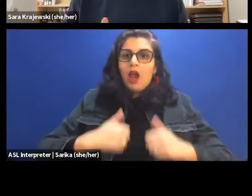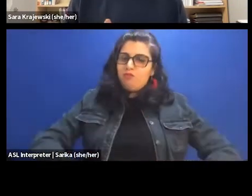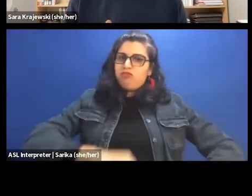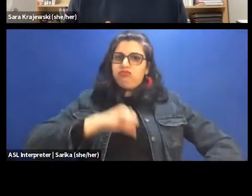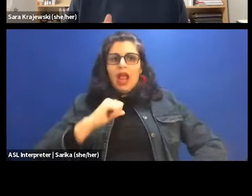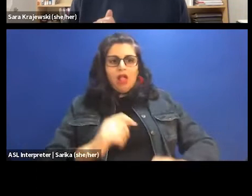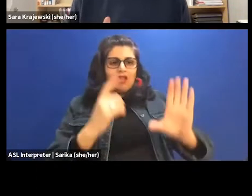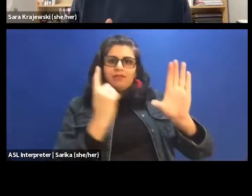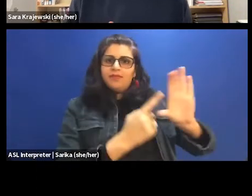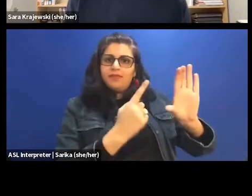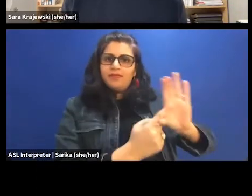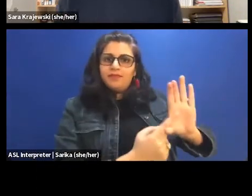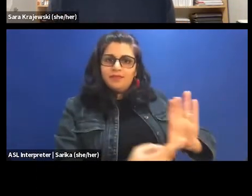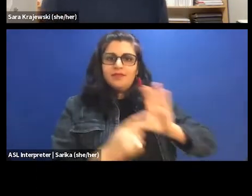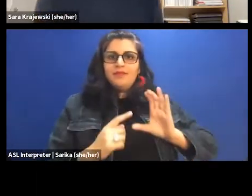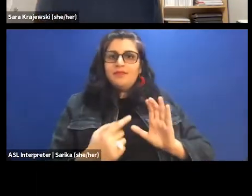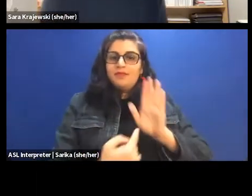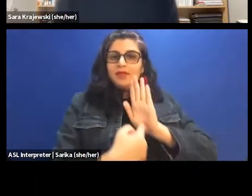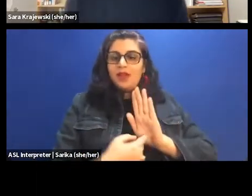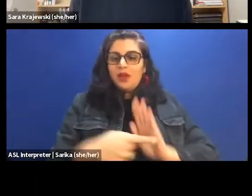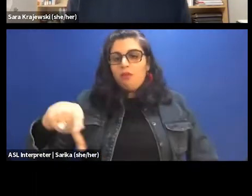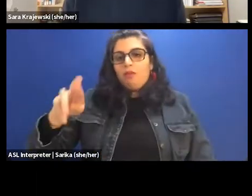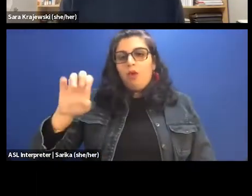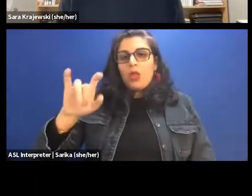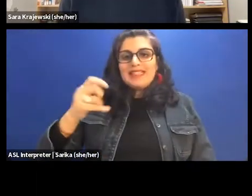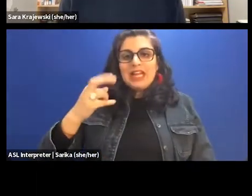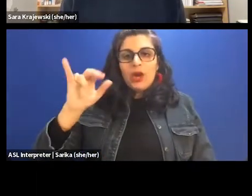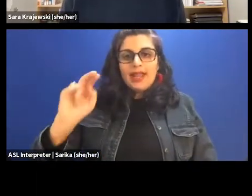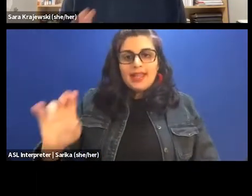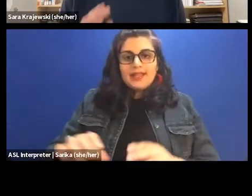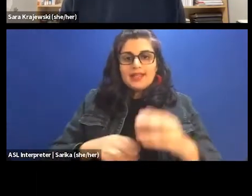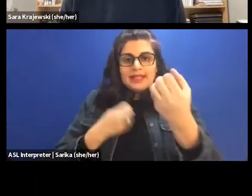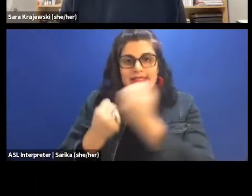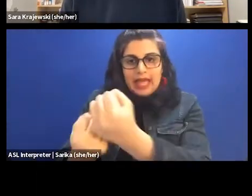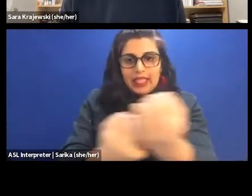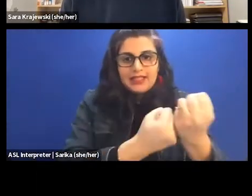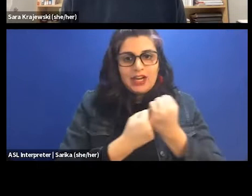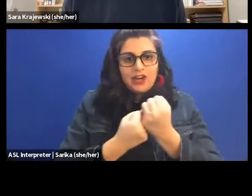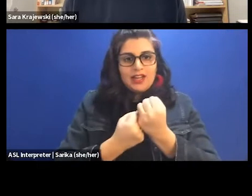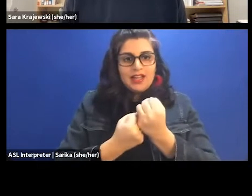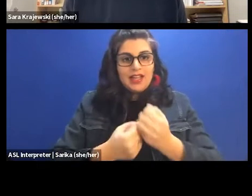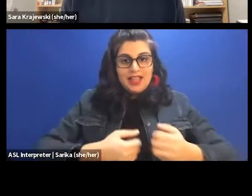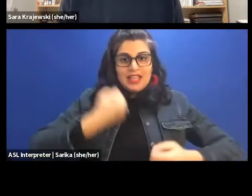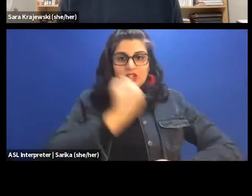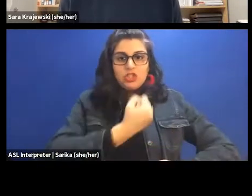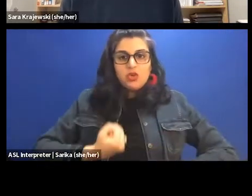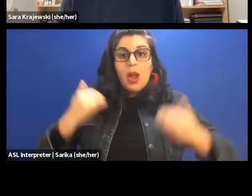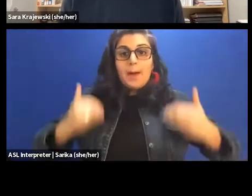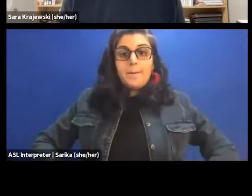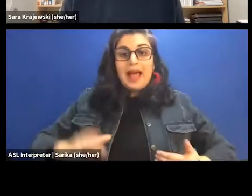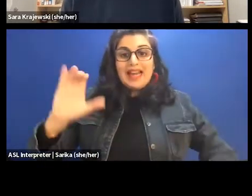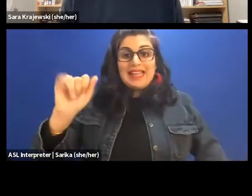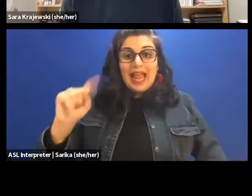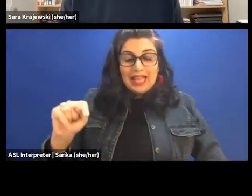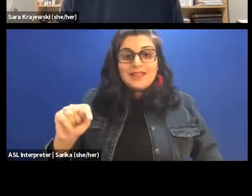that denotes proletarian solidarity that she's drawn onto her body cast. Other works in